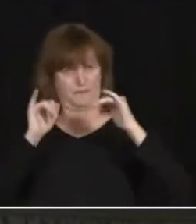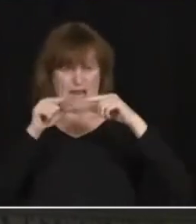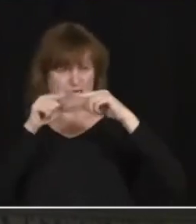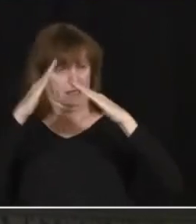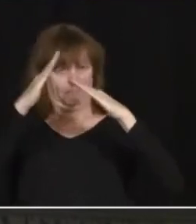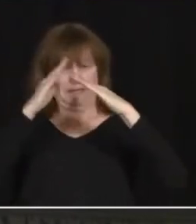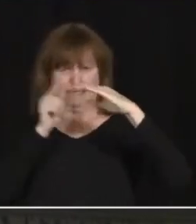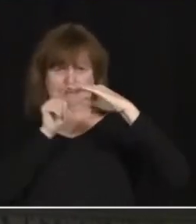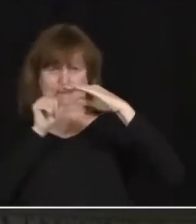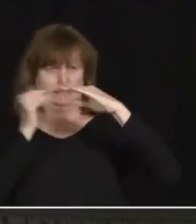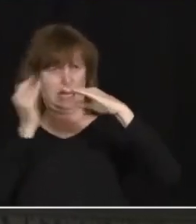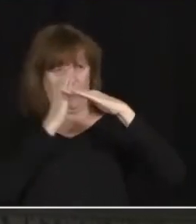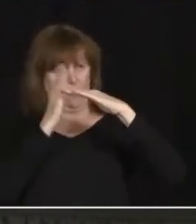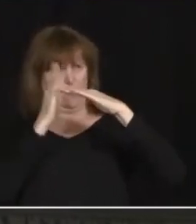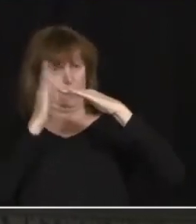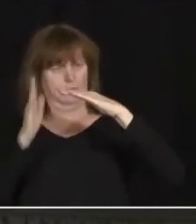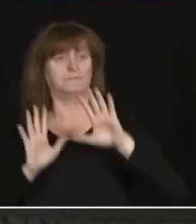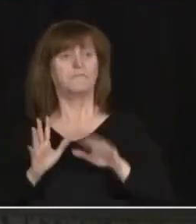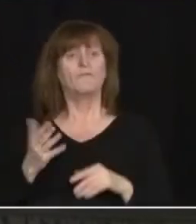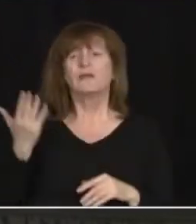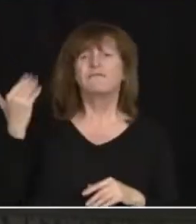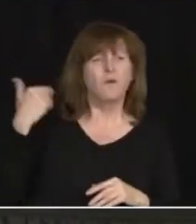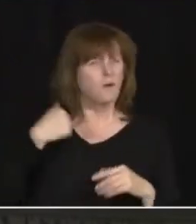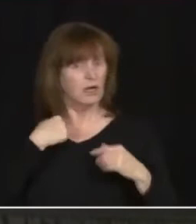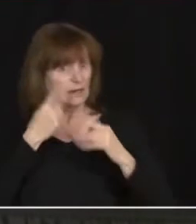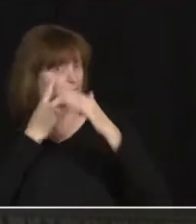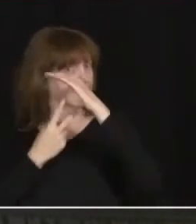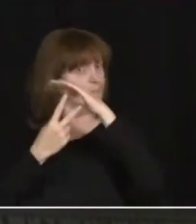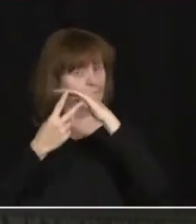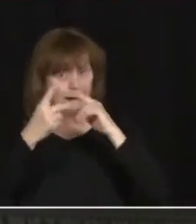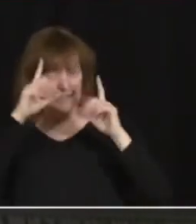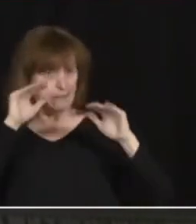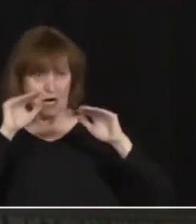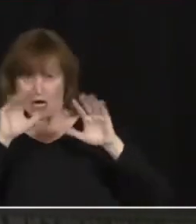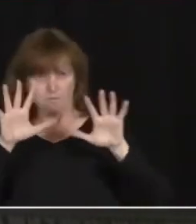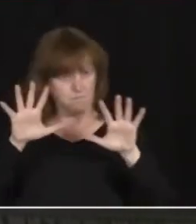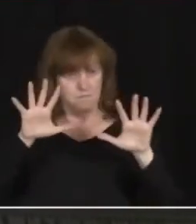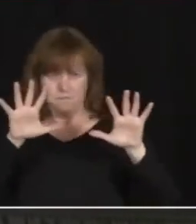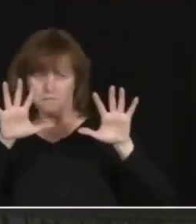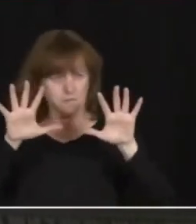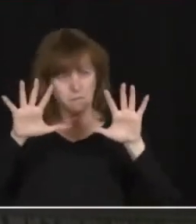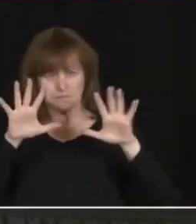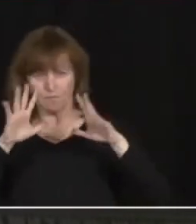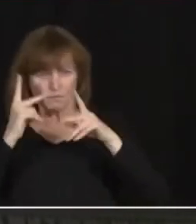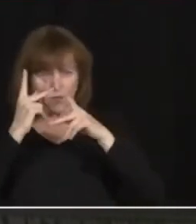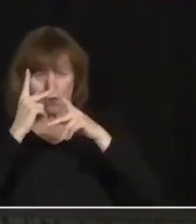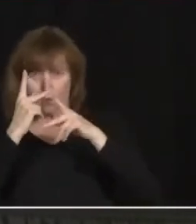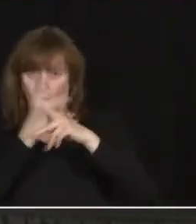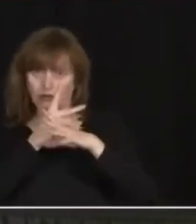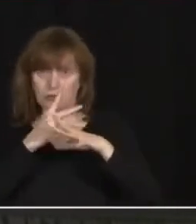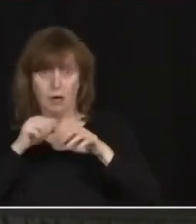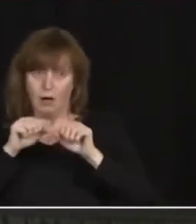earlier presentation where we talked about the expectations of cases under different scenarios. The worst case had been about